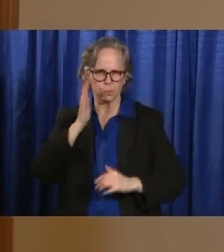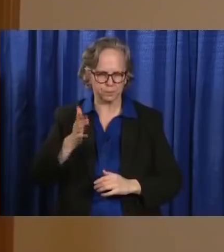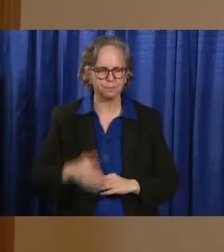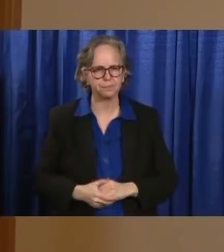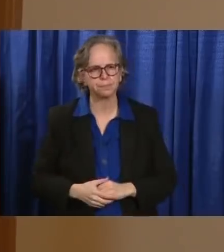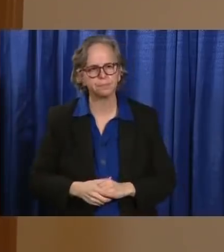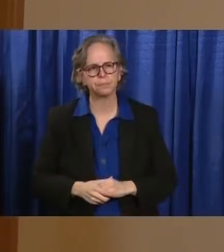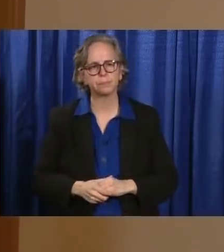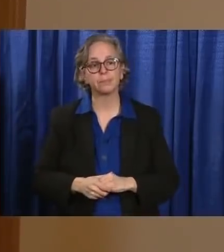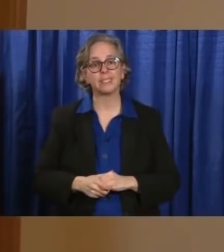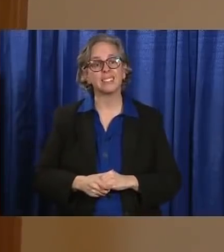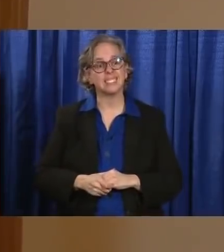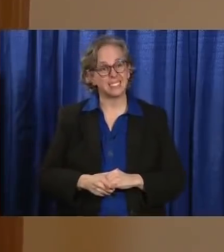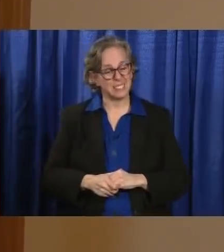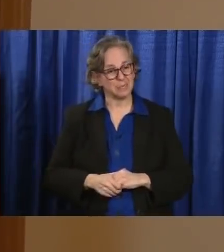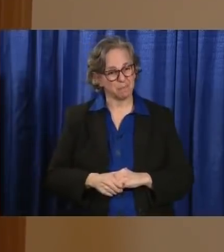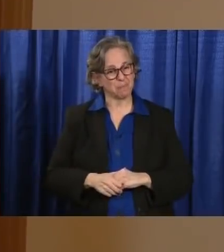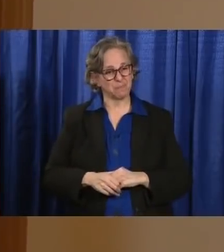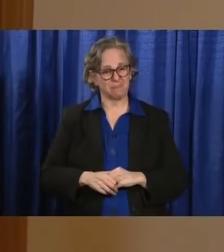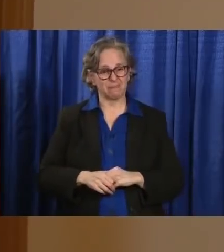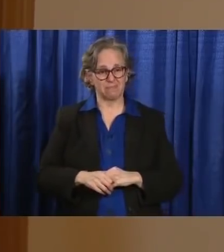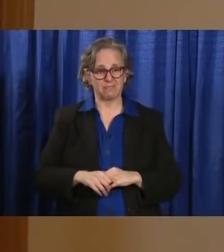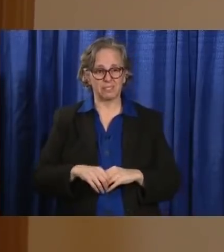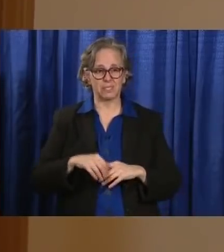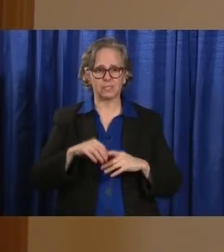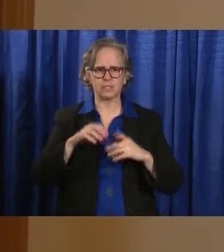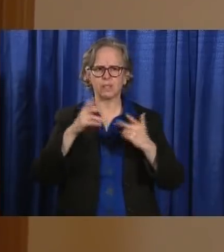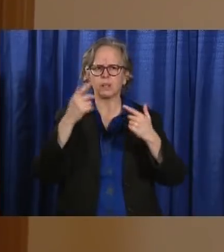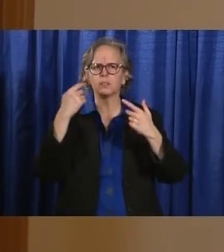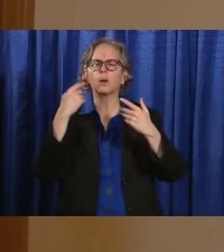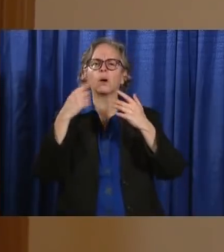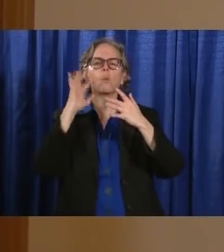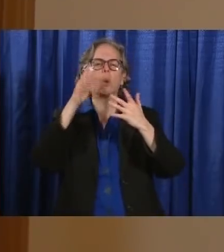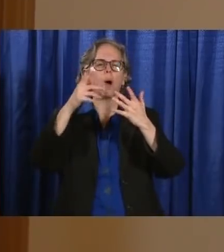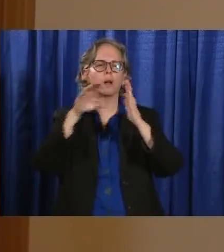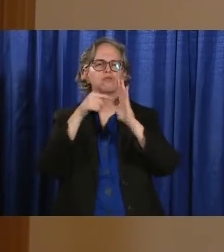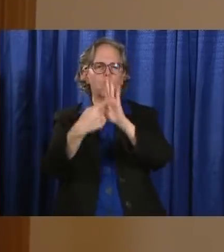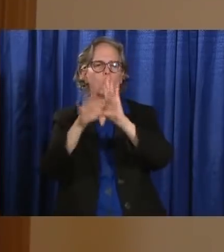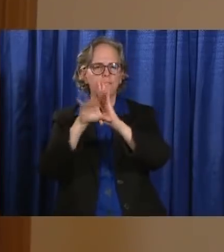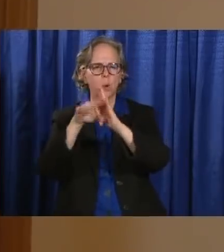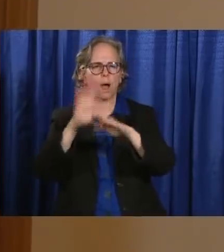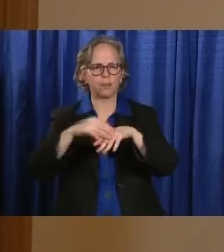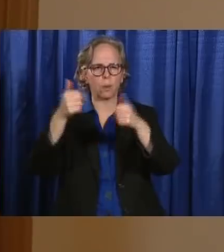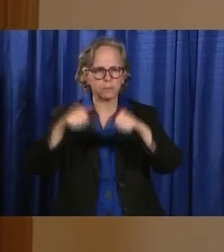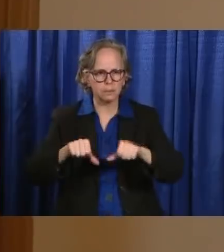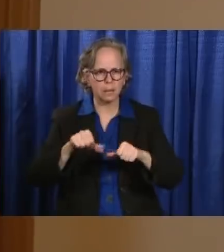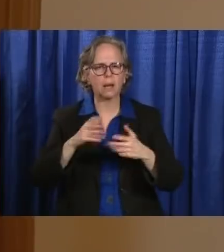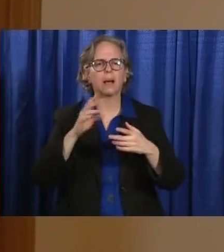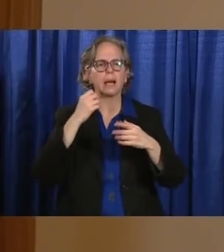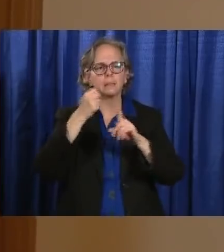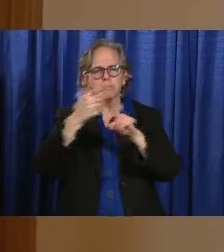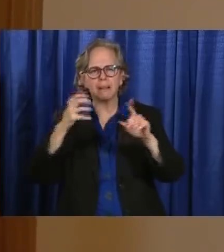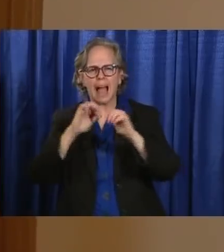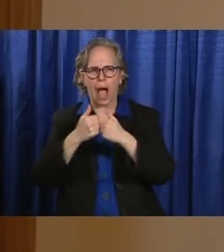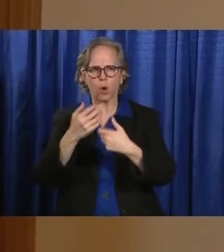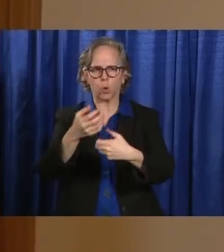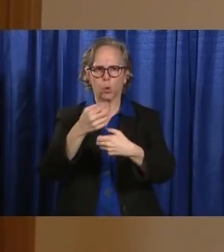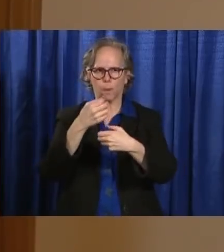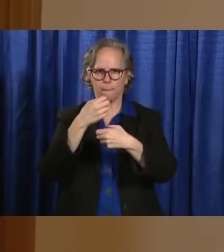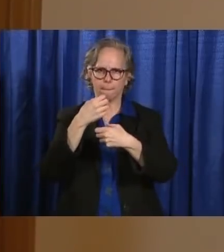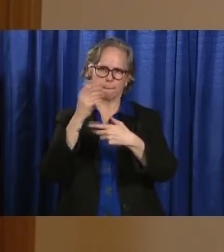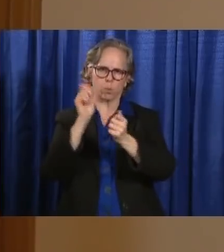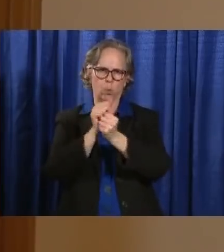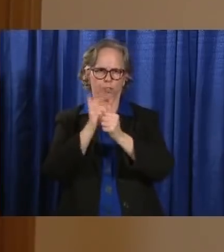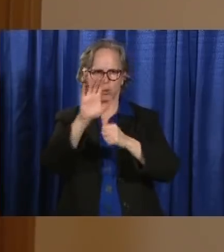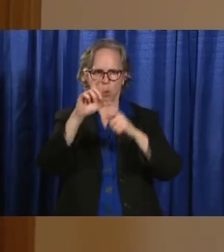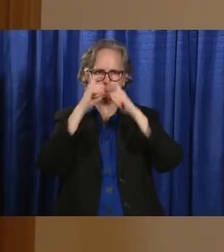We are talking, we're going to have a video on our website, we have some links already about how to make a mask. Remember, this mask